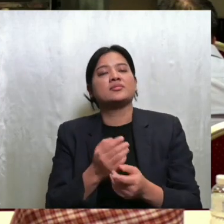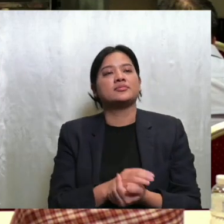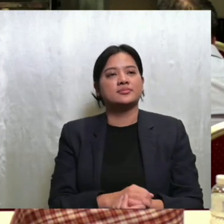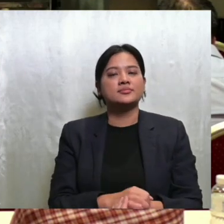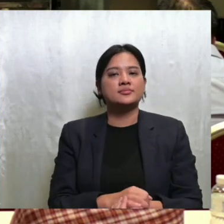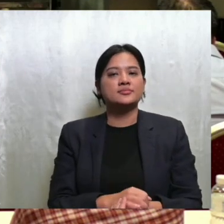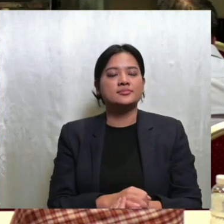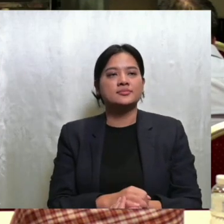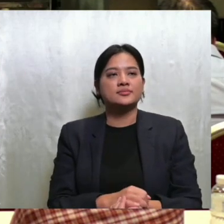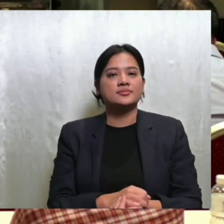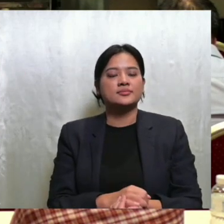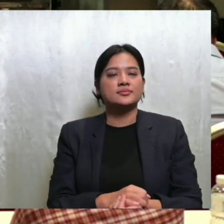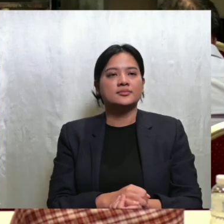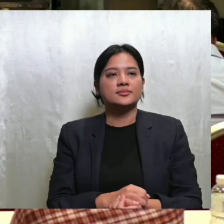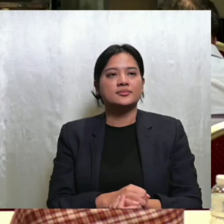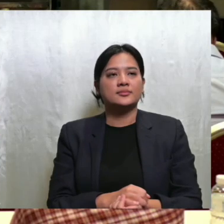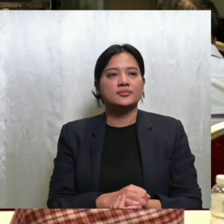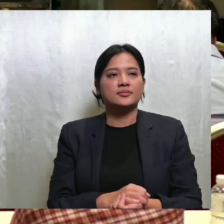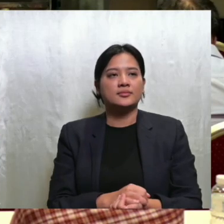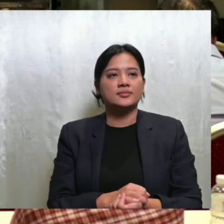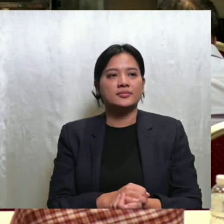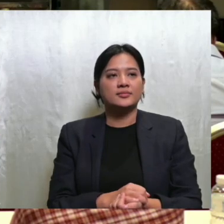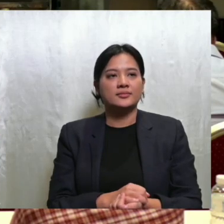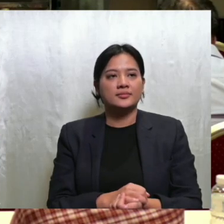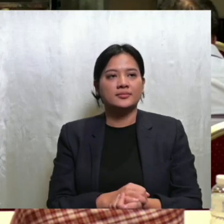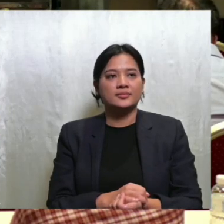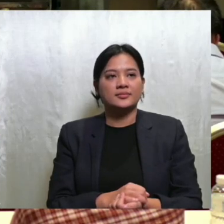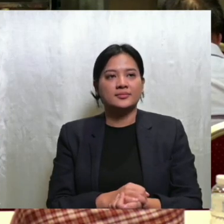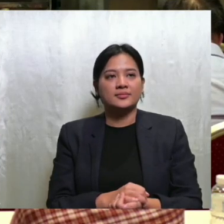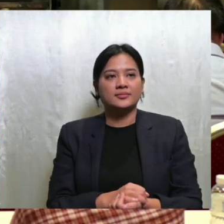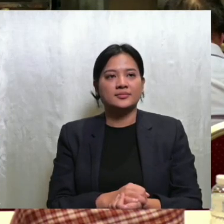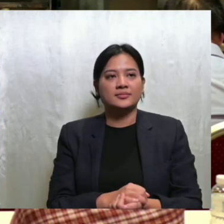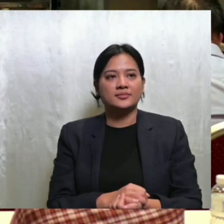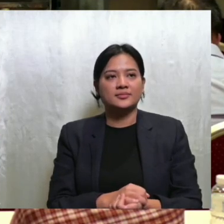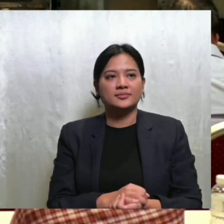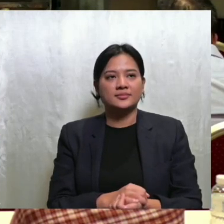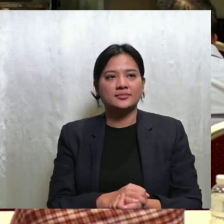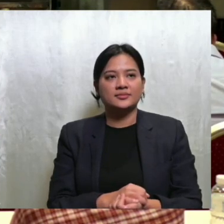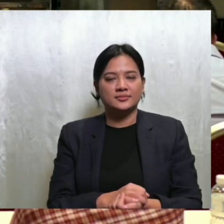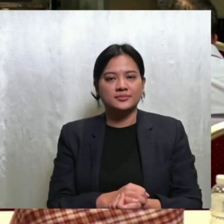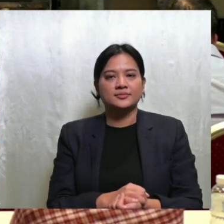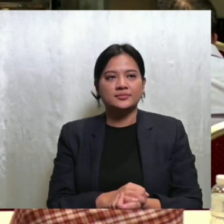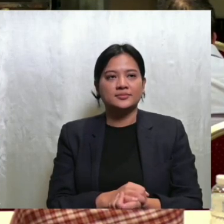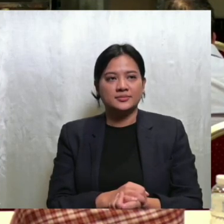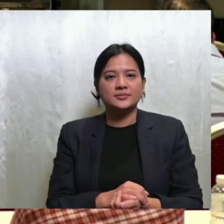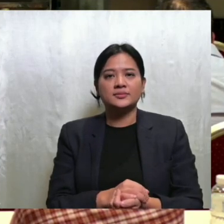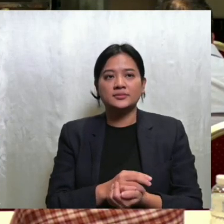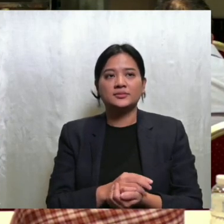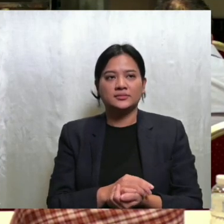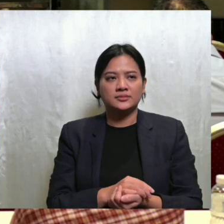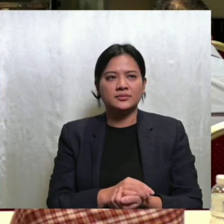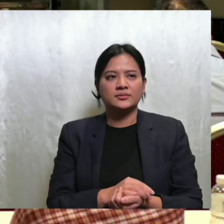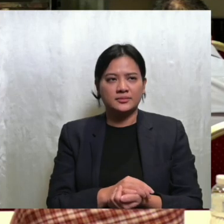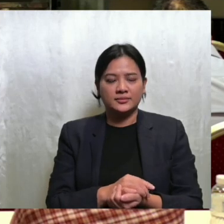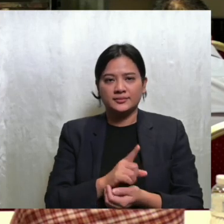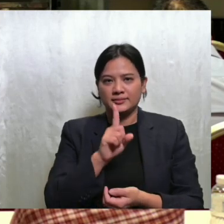because the time is over. Yes, kind of. I thought I would just broaden it to a bigger question that also came up here, because I think it's interlinked, right? There's a